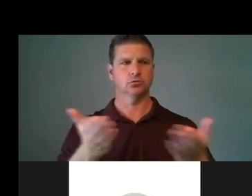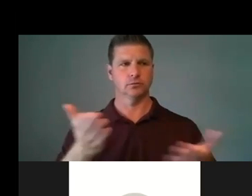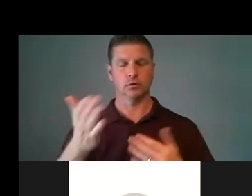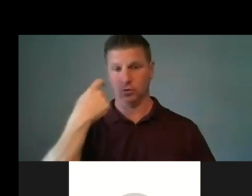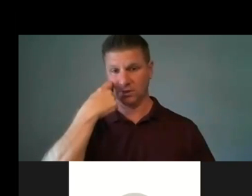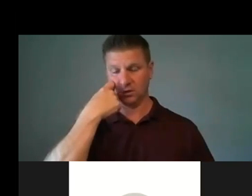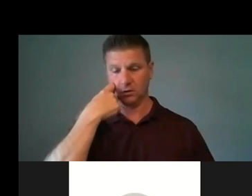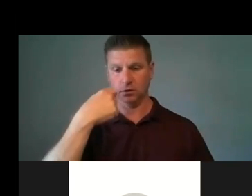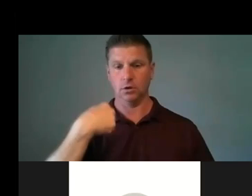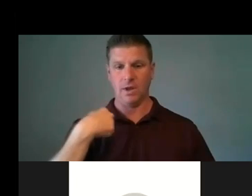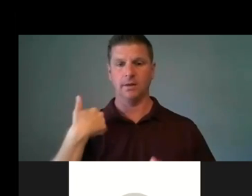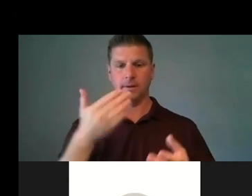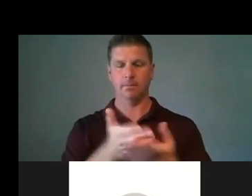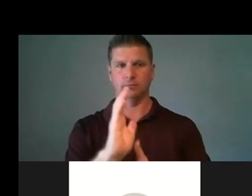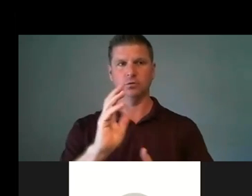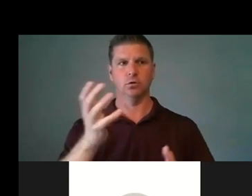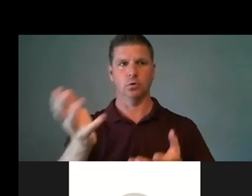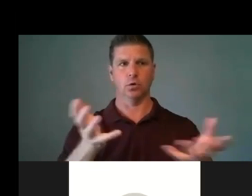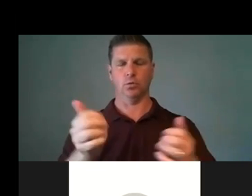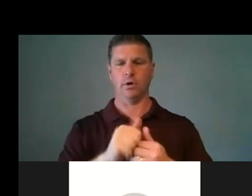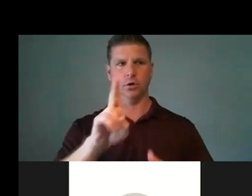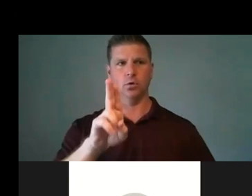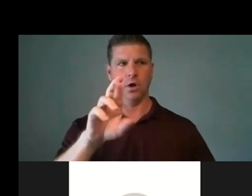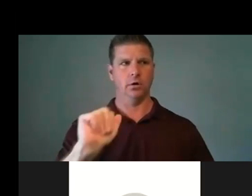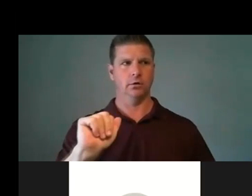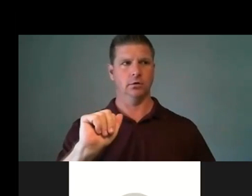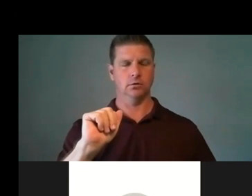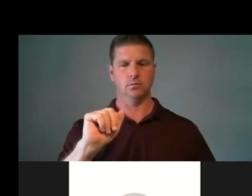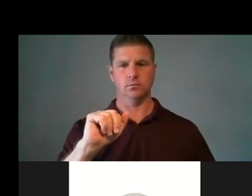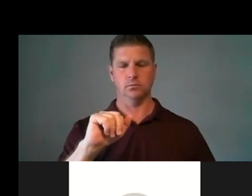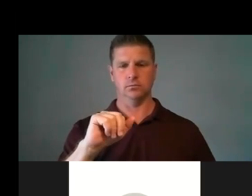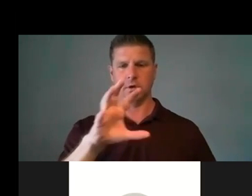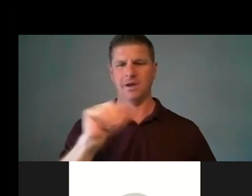we had the privilege to work with the URA and